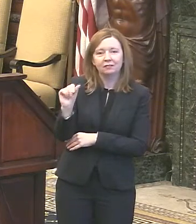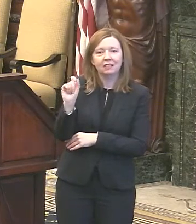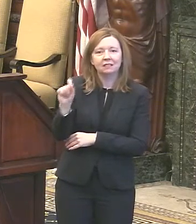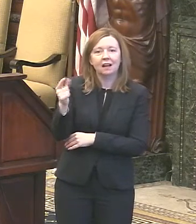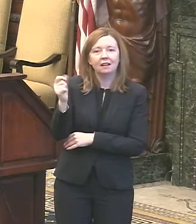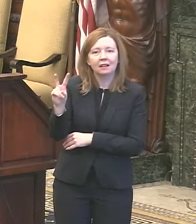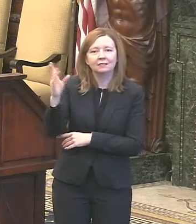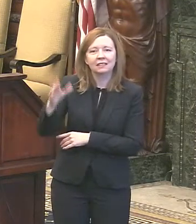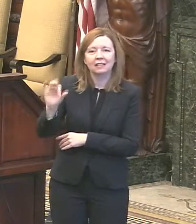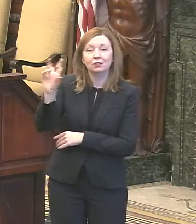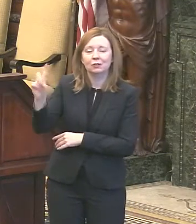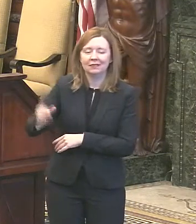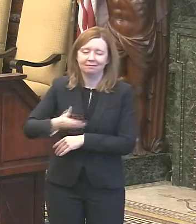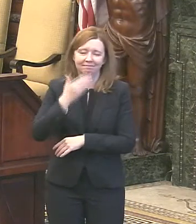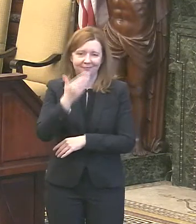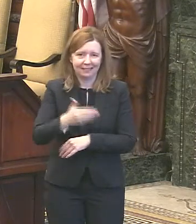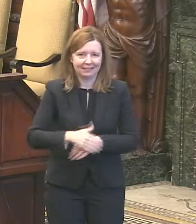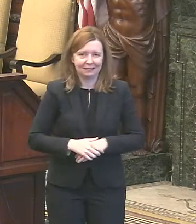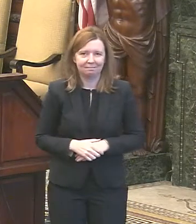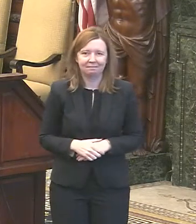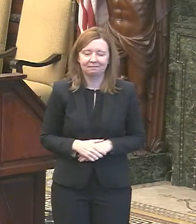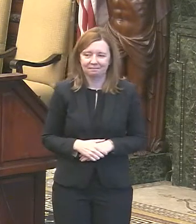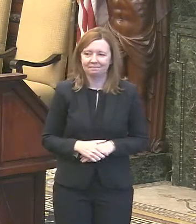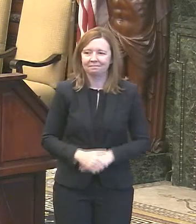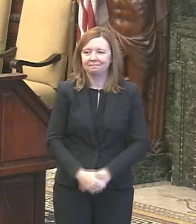www.phila.gov/COVID. Thanks.